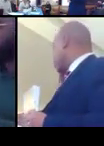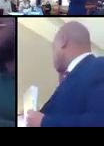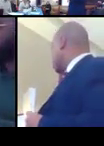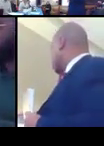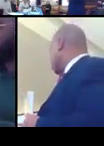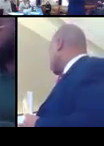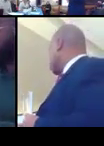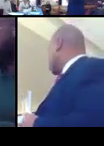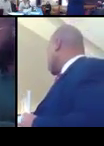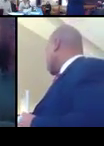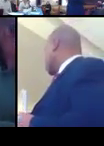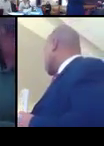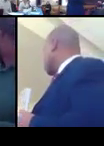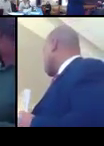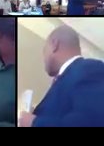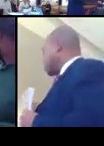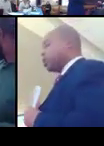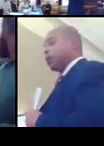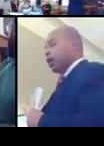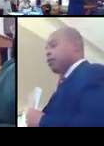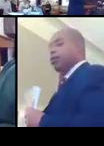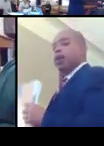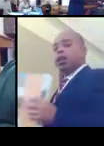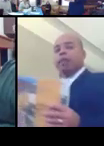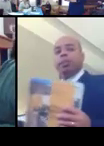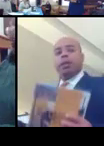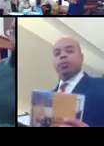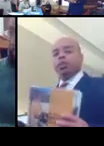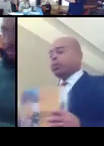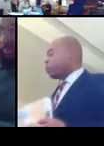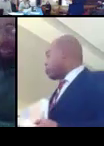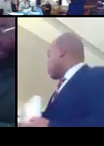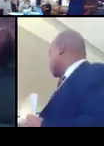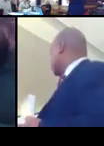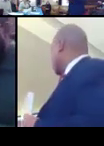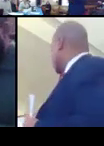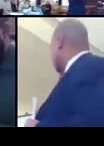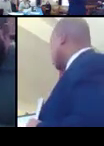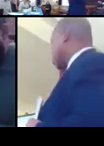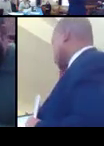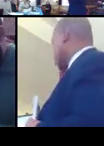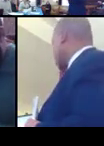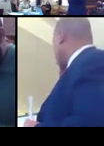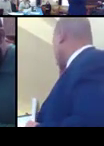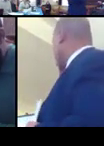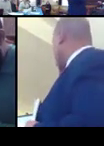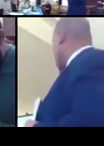safety, there's arts and culture. So there's a number of topics that this plan covers in line with the minimum requirements.